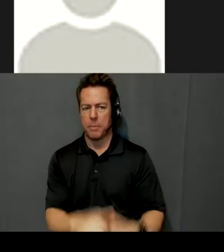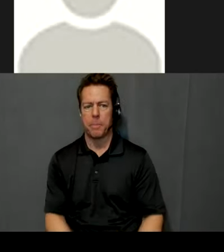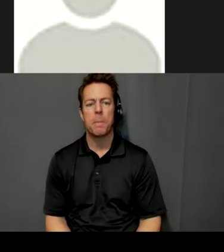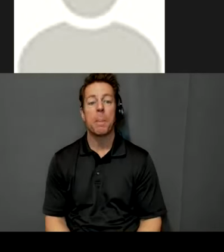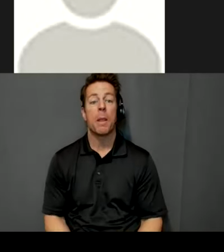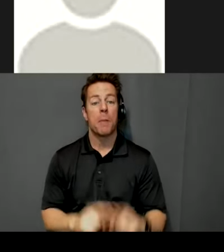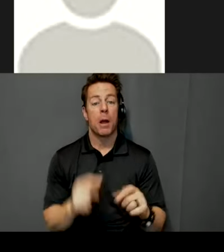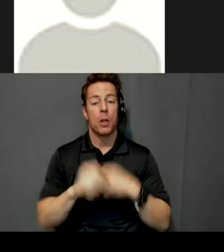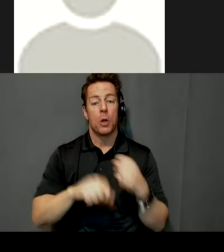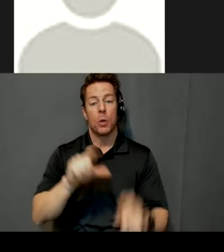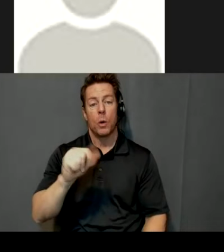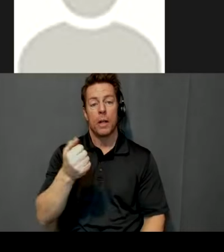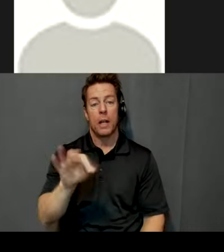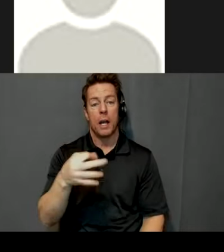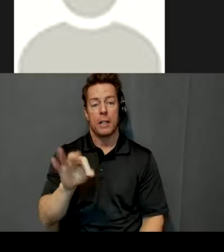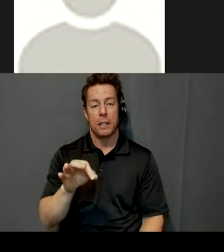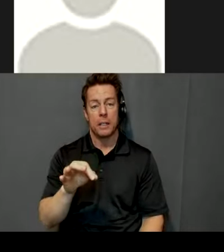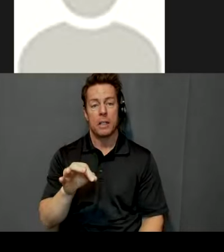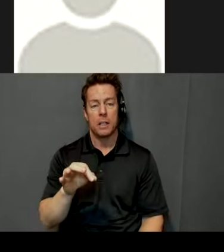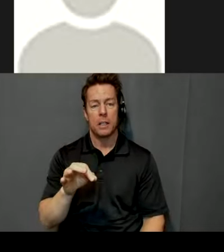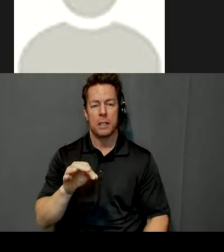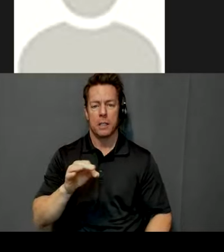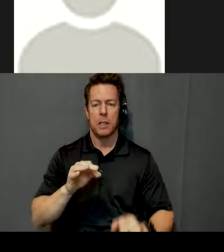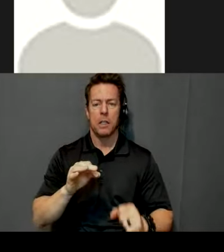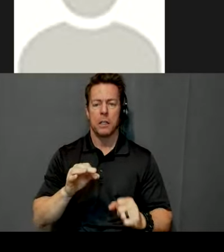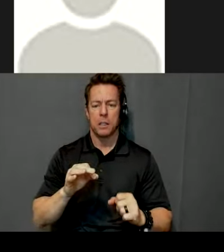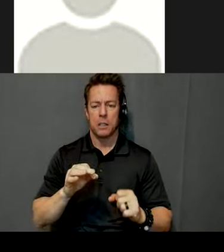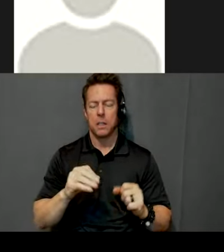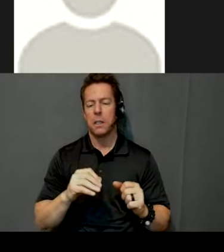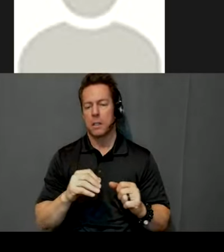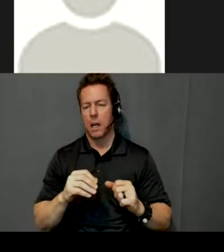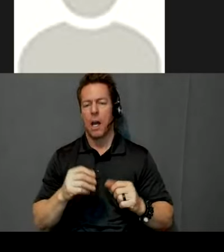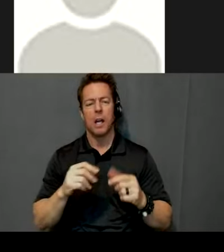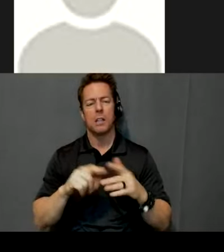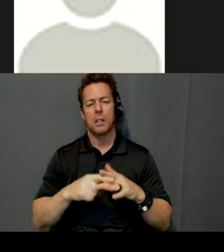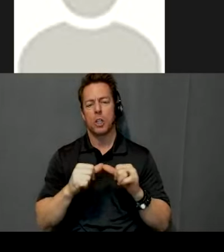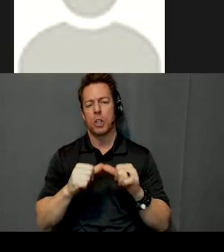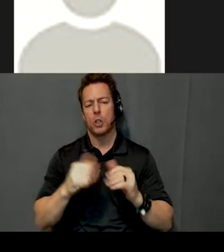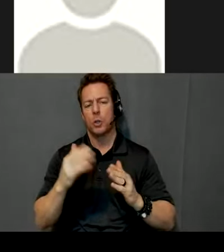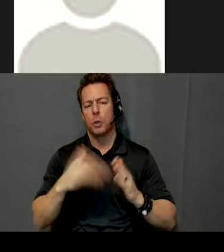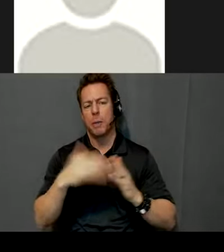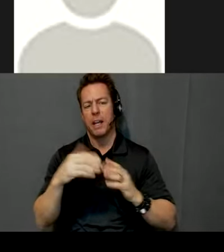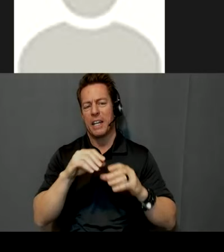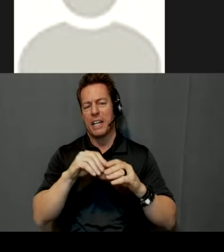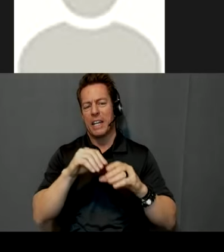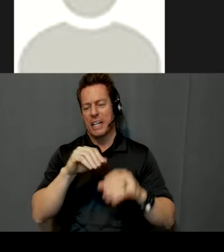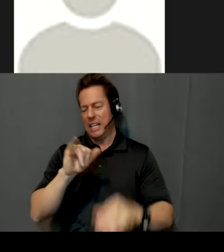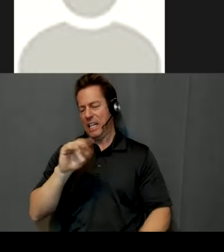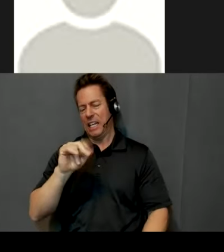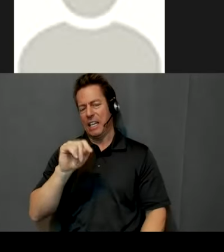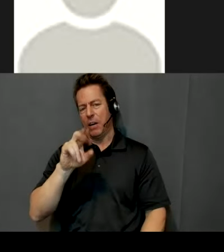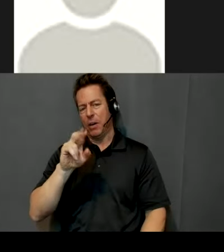But in 2019, I stray away from the constructions for a little bit, and I continued to paint interiors while I processed